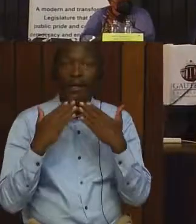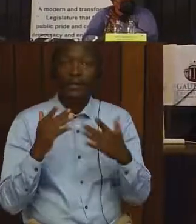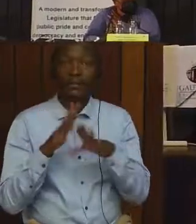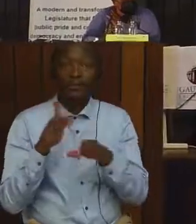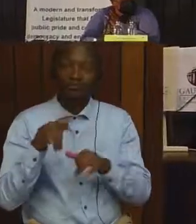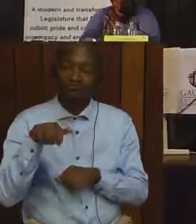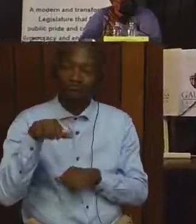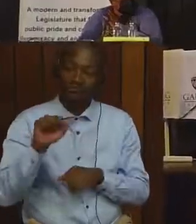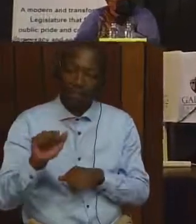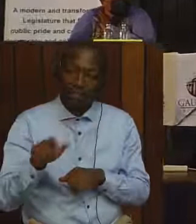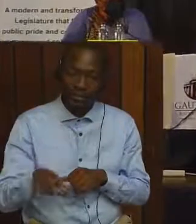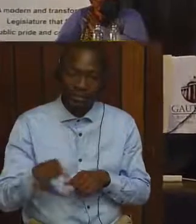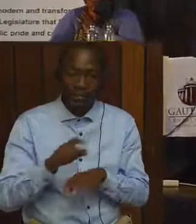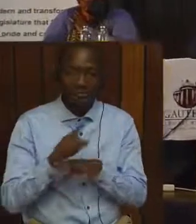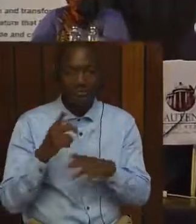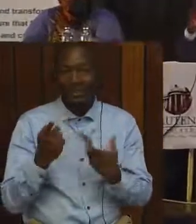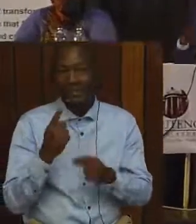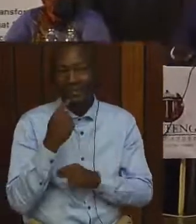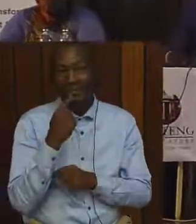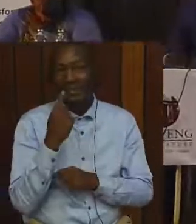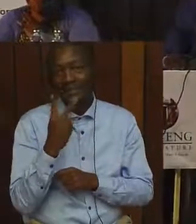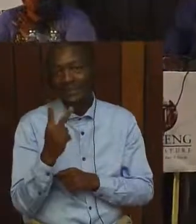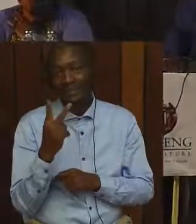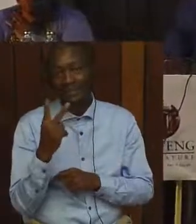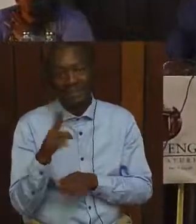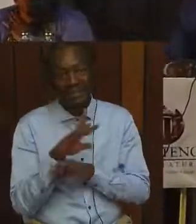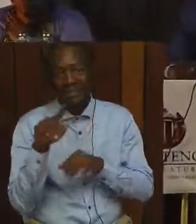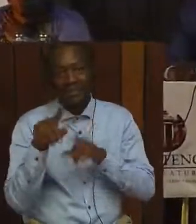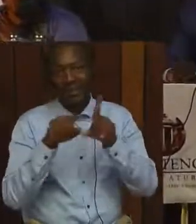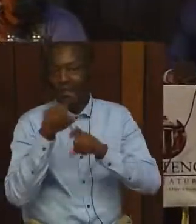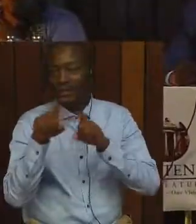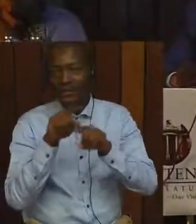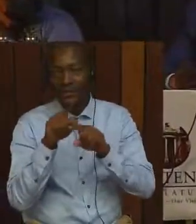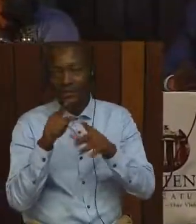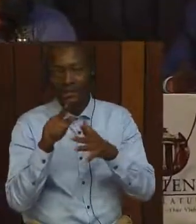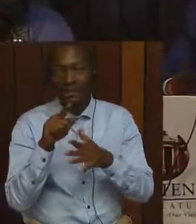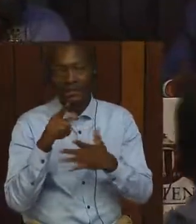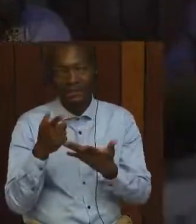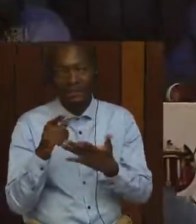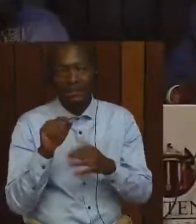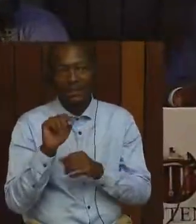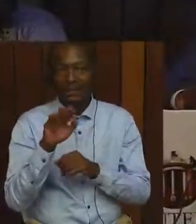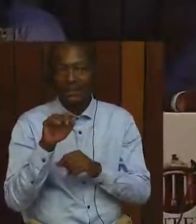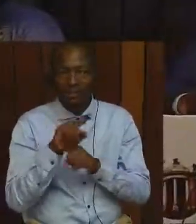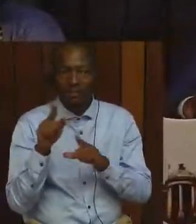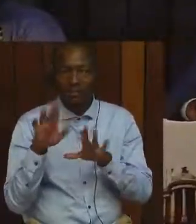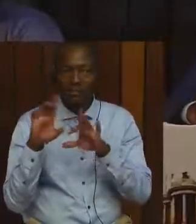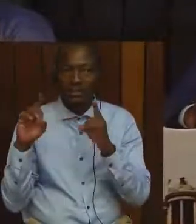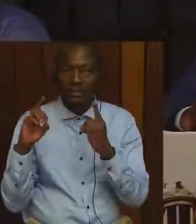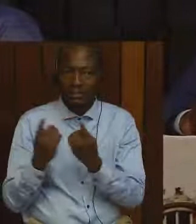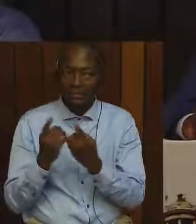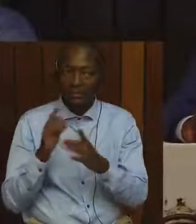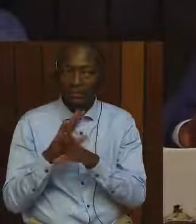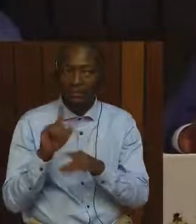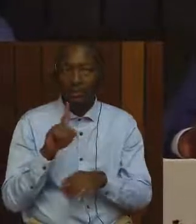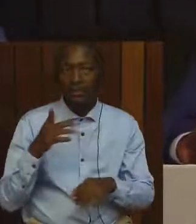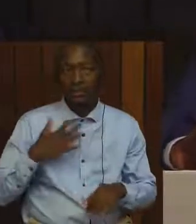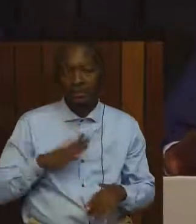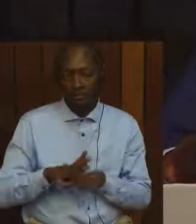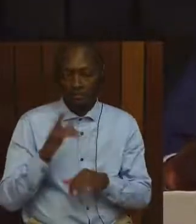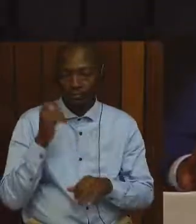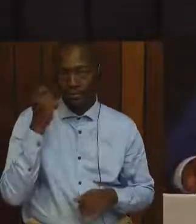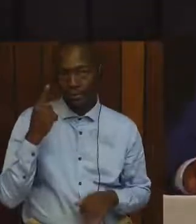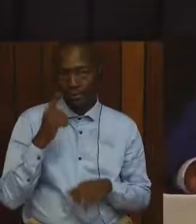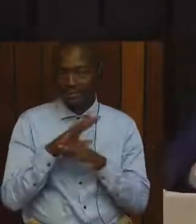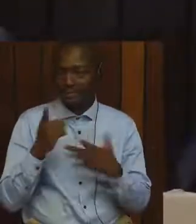Although I have not seen the questions that Phumlani has sent to the department, I just wanted to understand